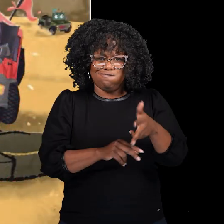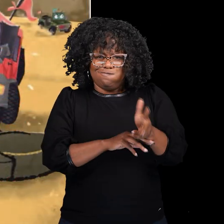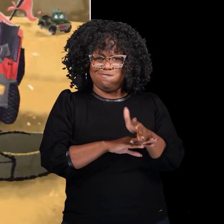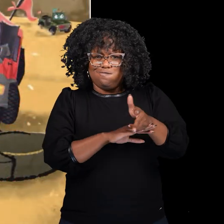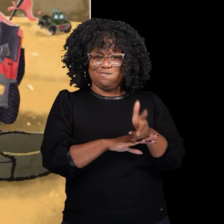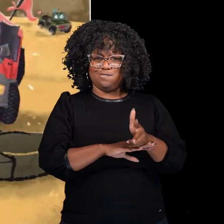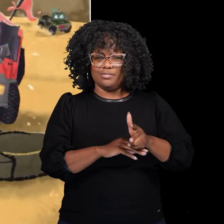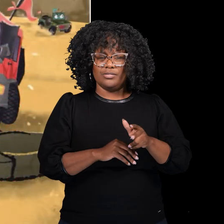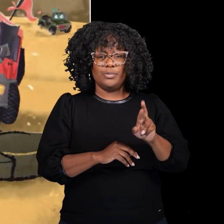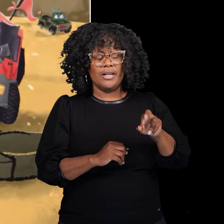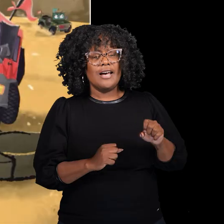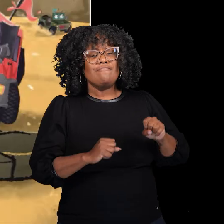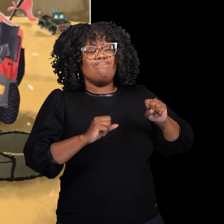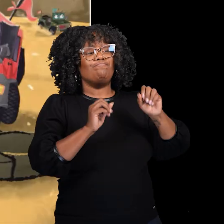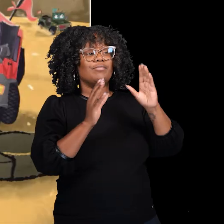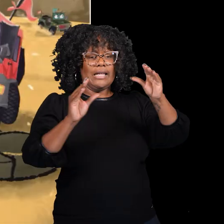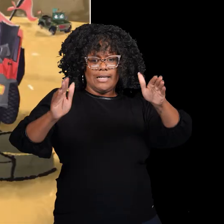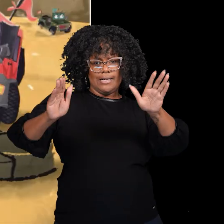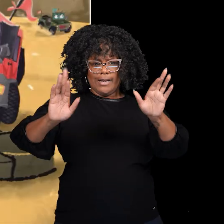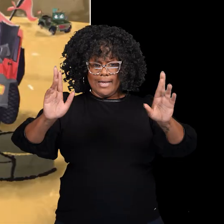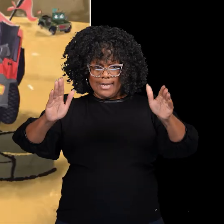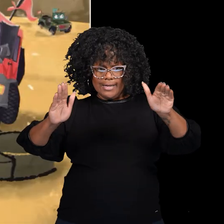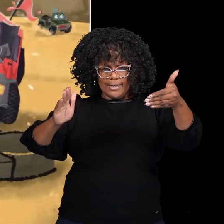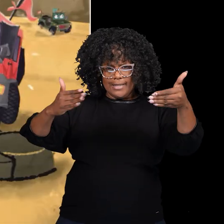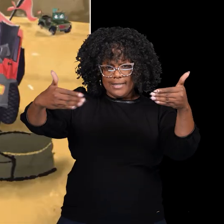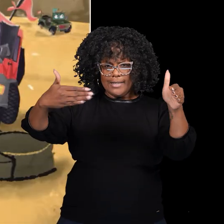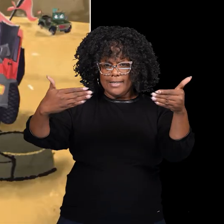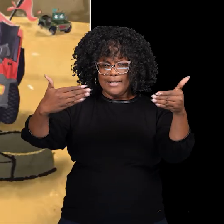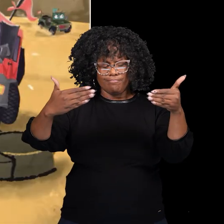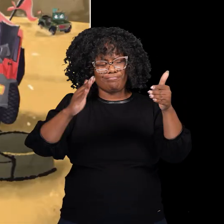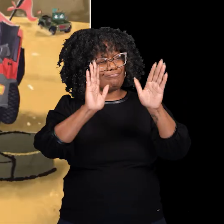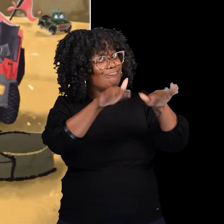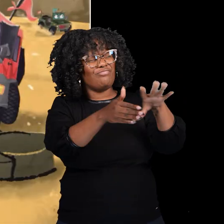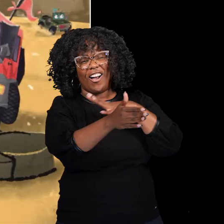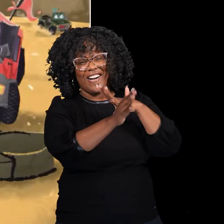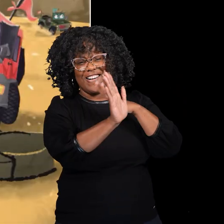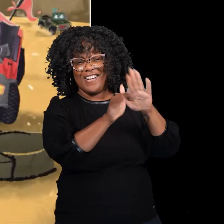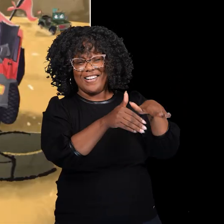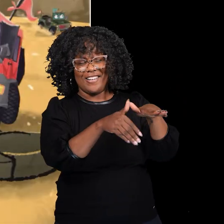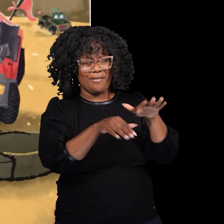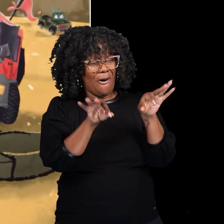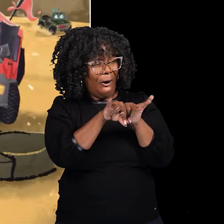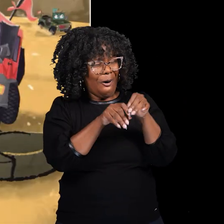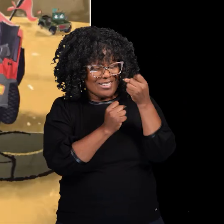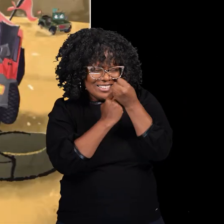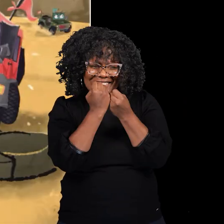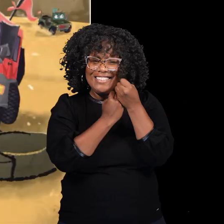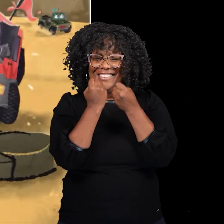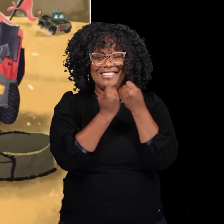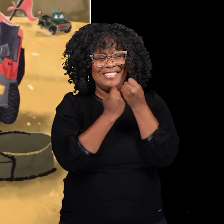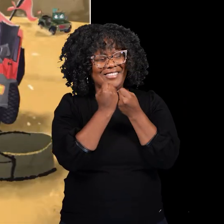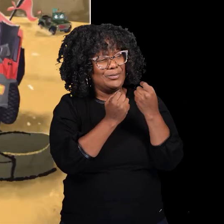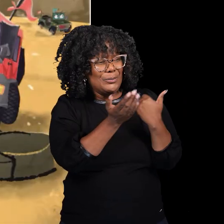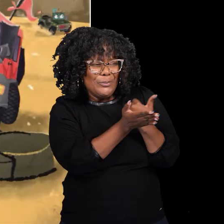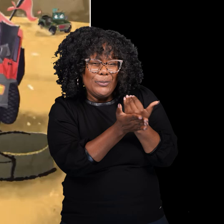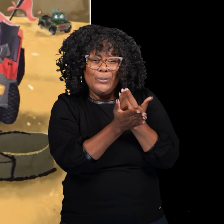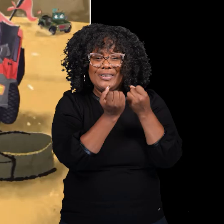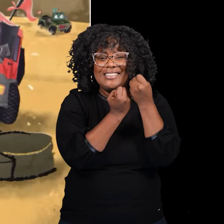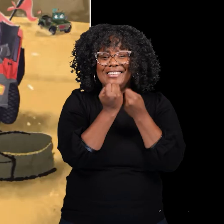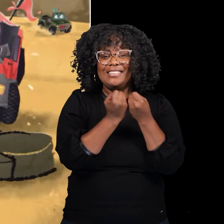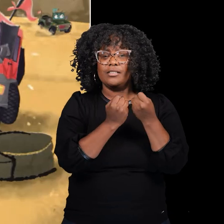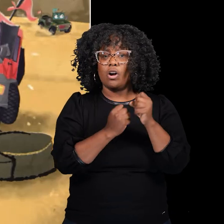her tires. Ruby shrugs and adjusts her mirrors. It's all right. We rookies need to help each